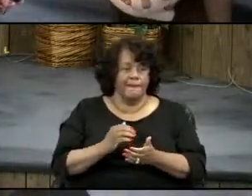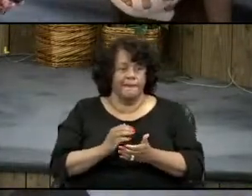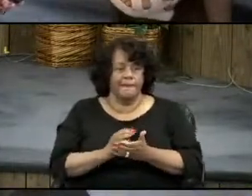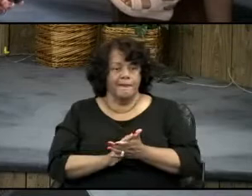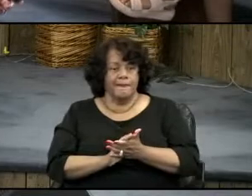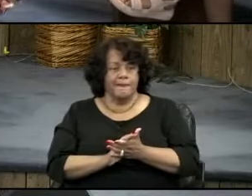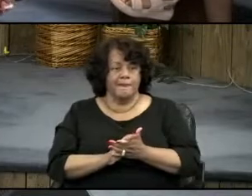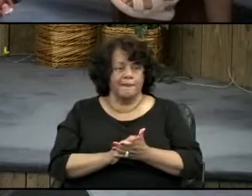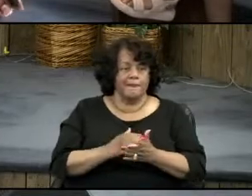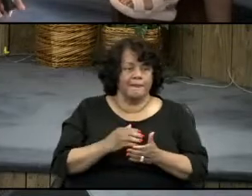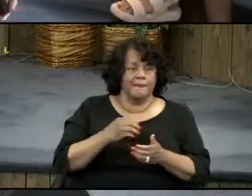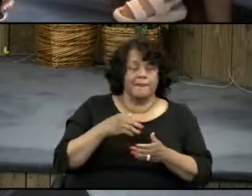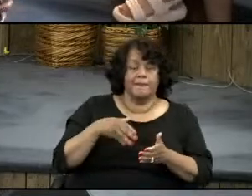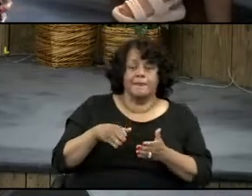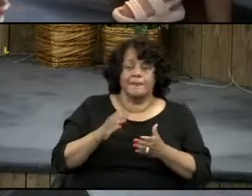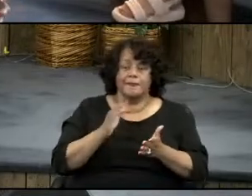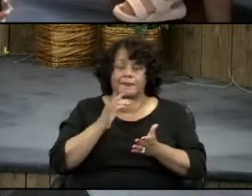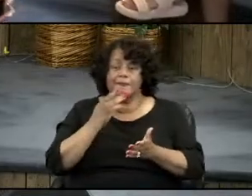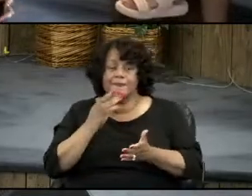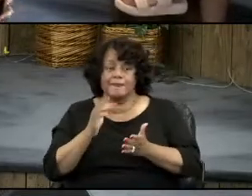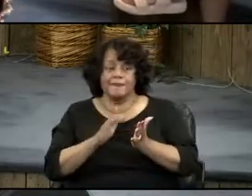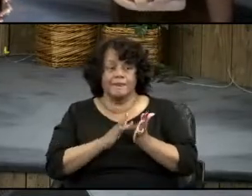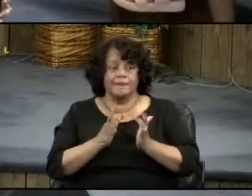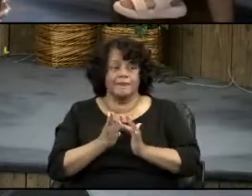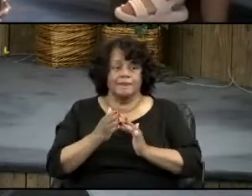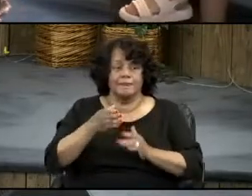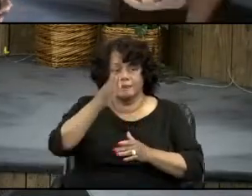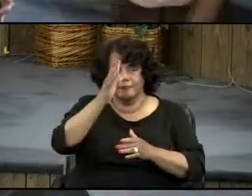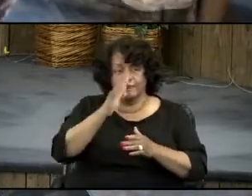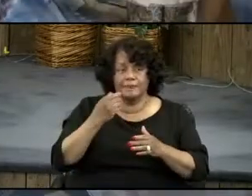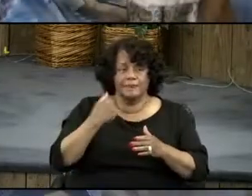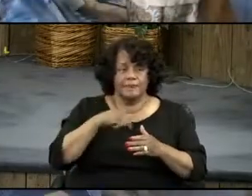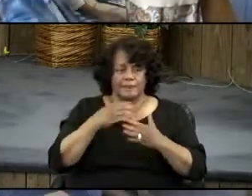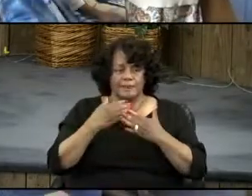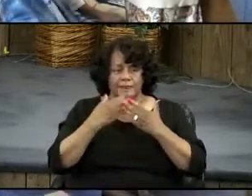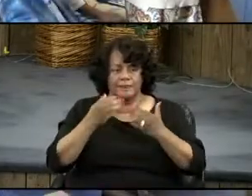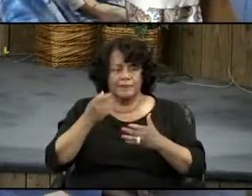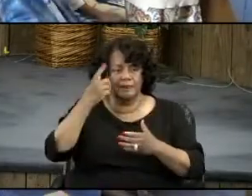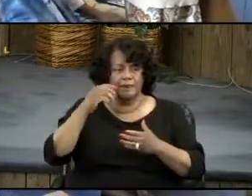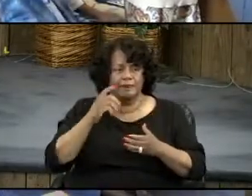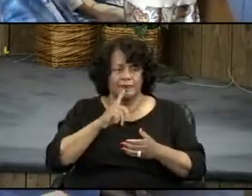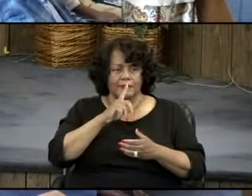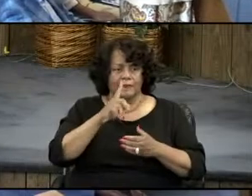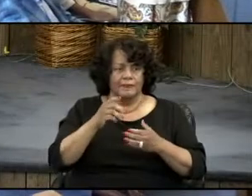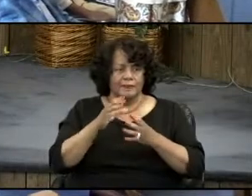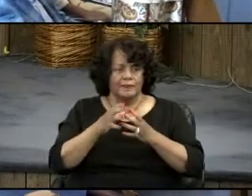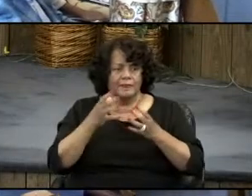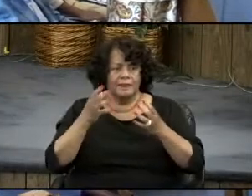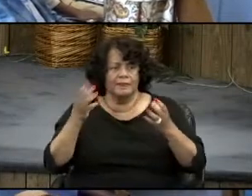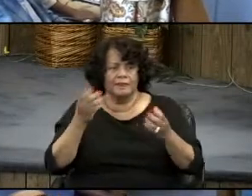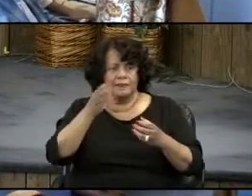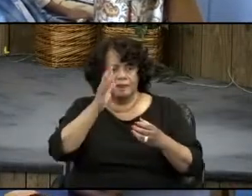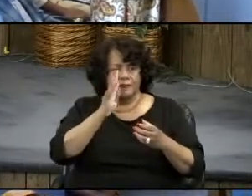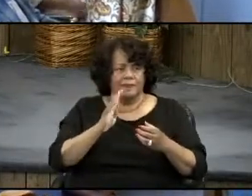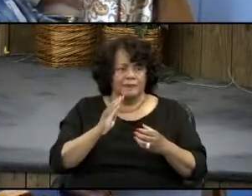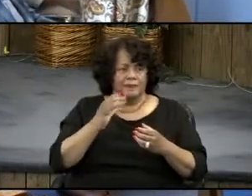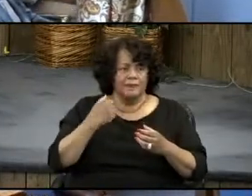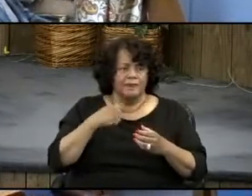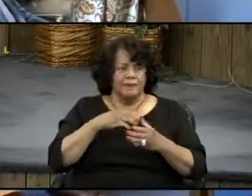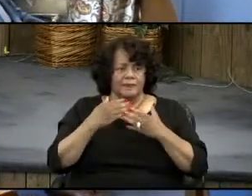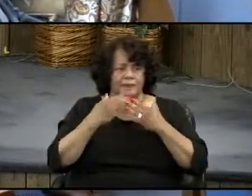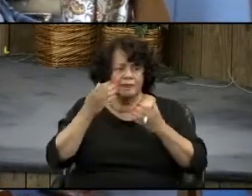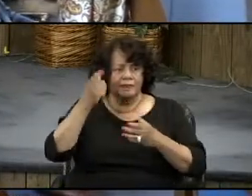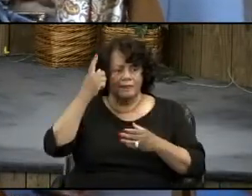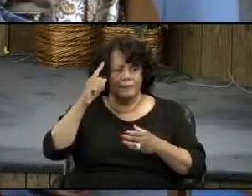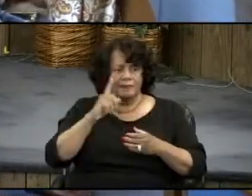Come on, bless the name of Jesus. God, we thank you for being a great God. Father, we thank you for being an awesome